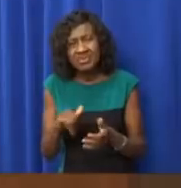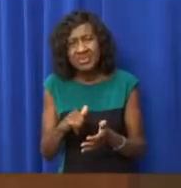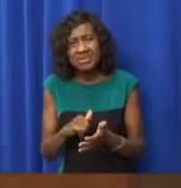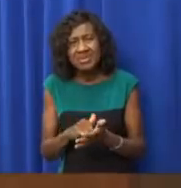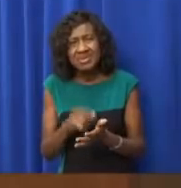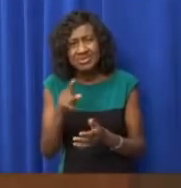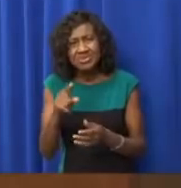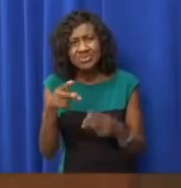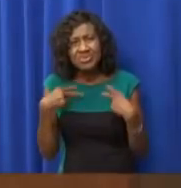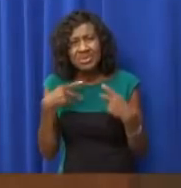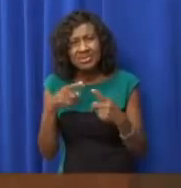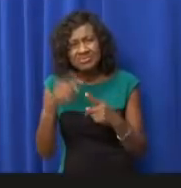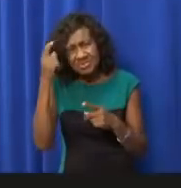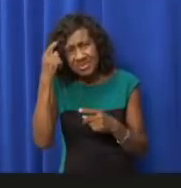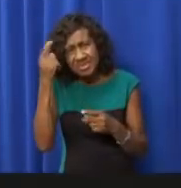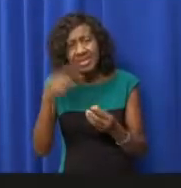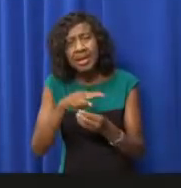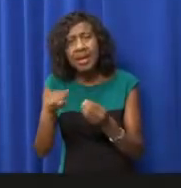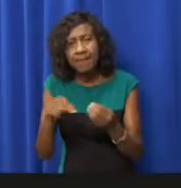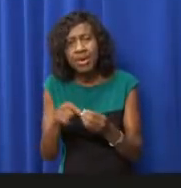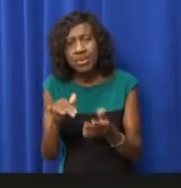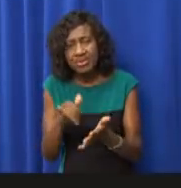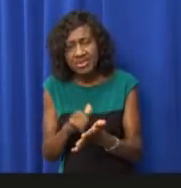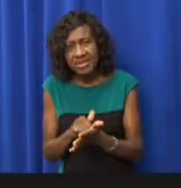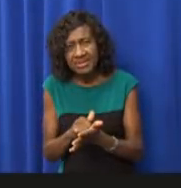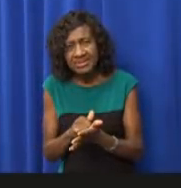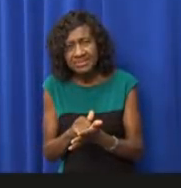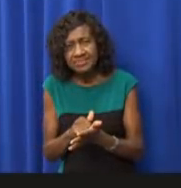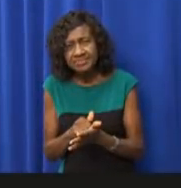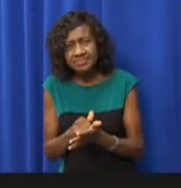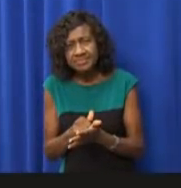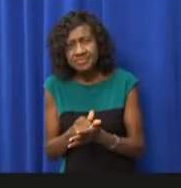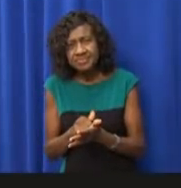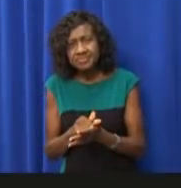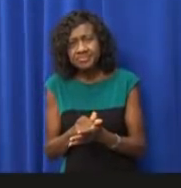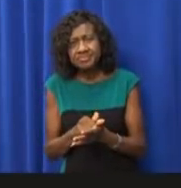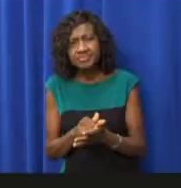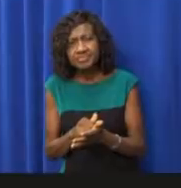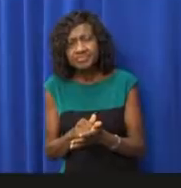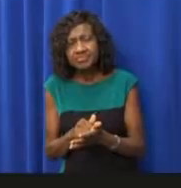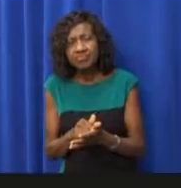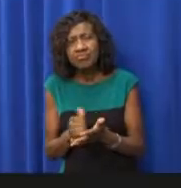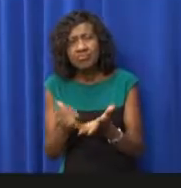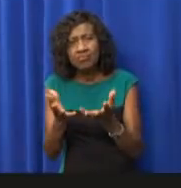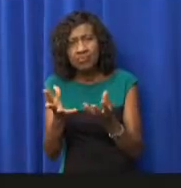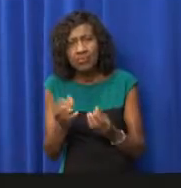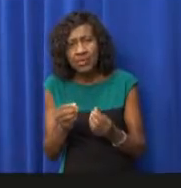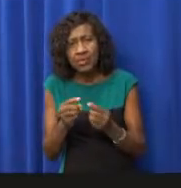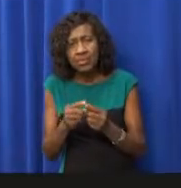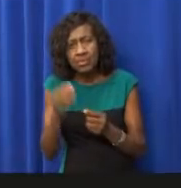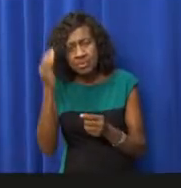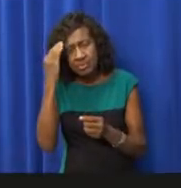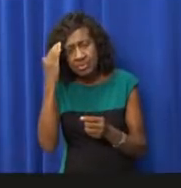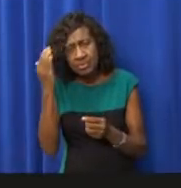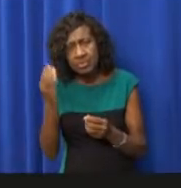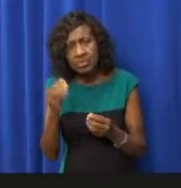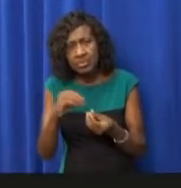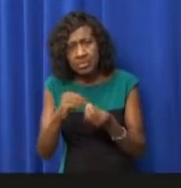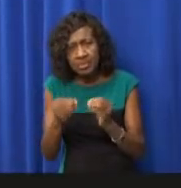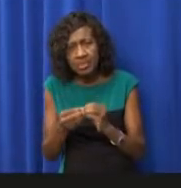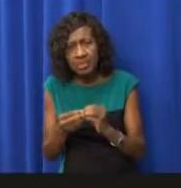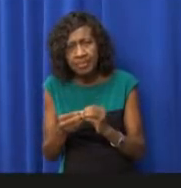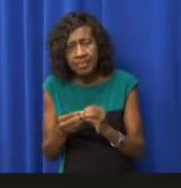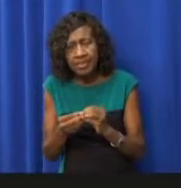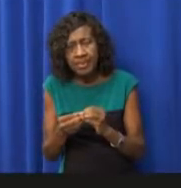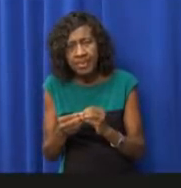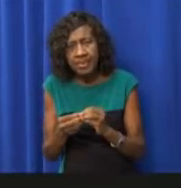rider. Okay, yeah, I understand that. So another figure that I would be interested in getting, if it's possible, is whether any